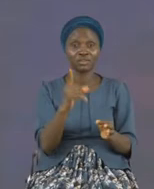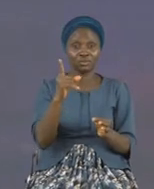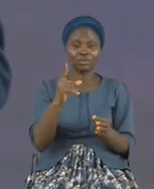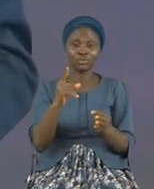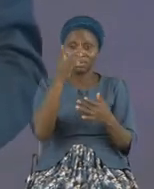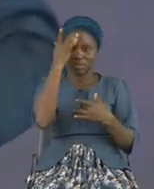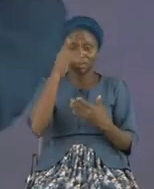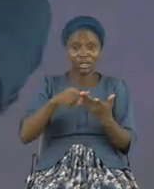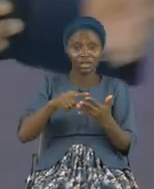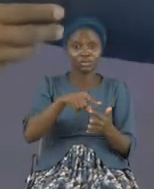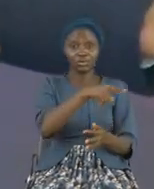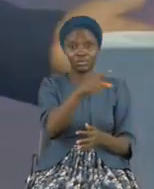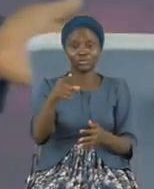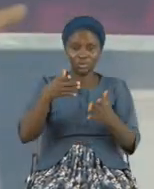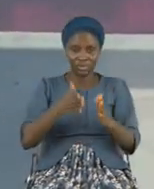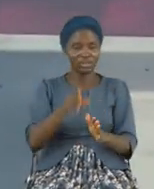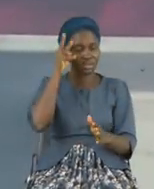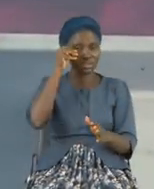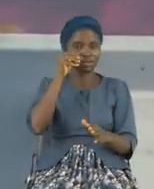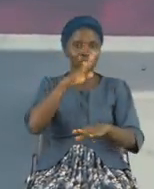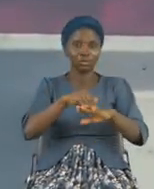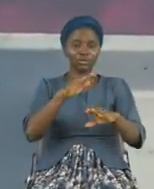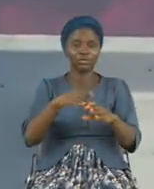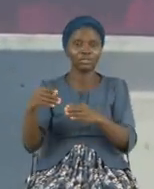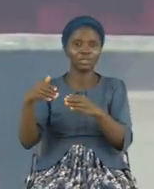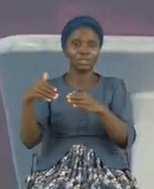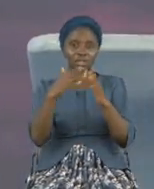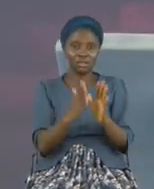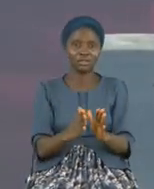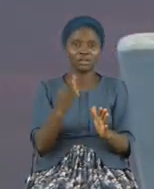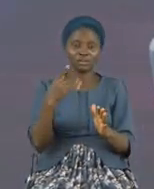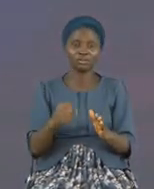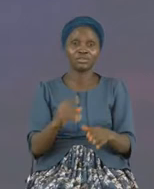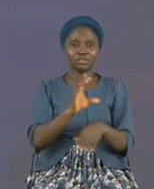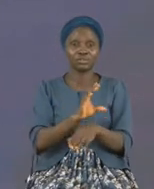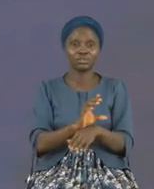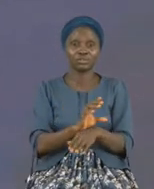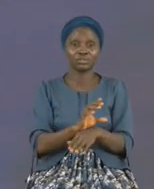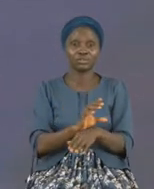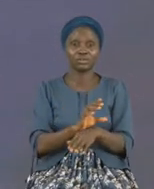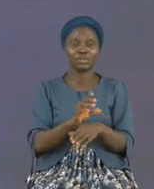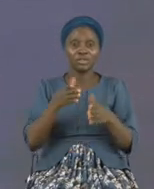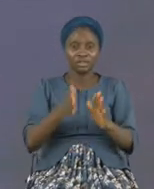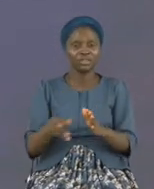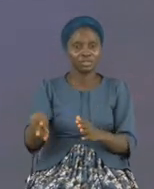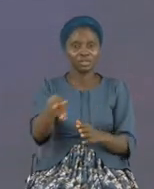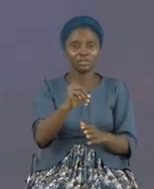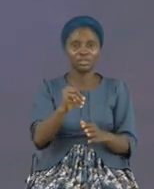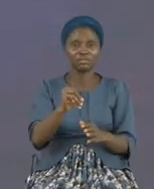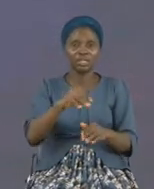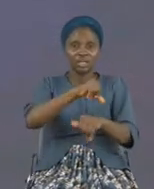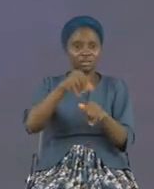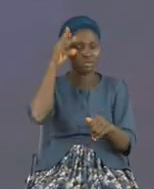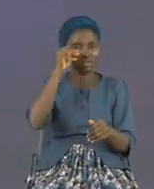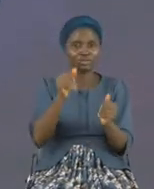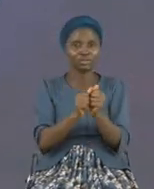church and let them pray over him, anointing him with oil in the name of the